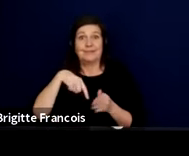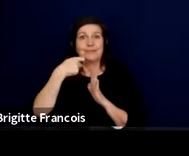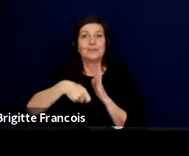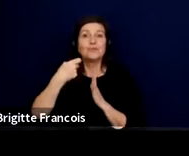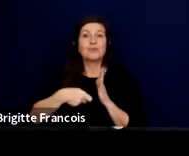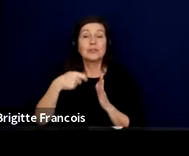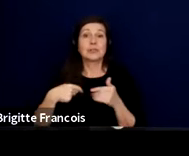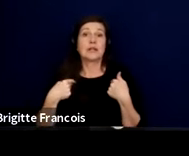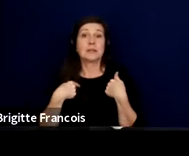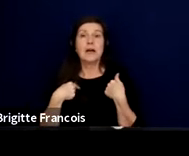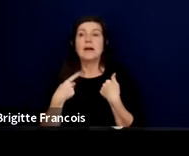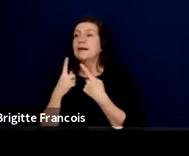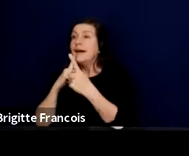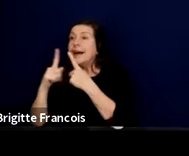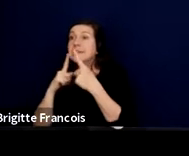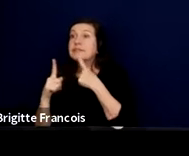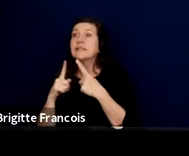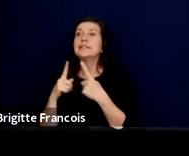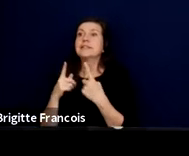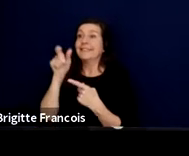my disabled interviewees,